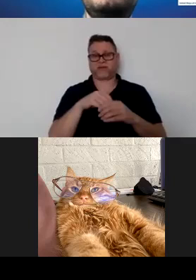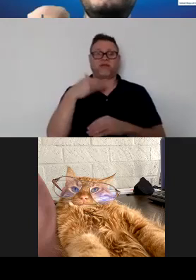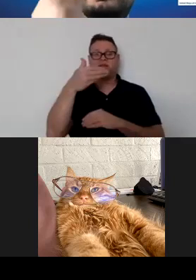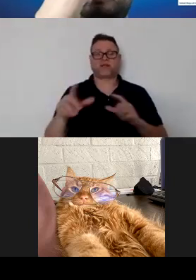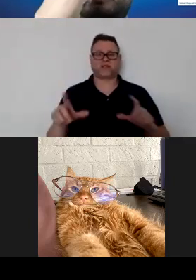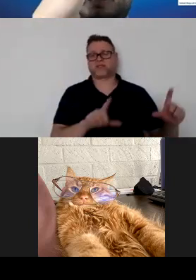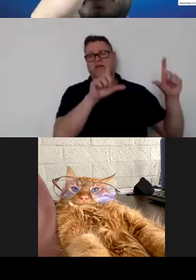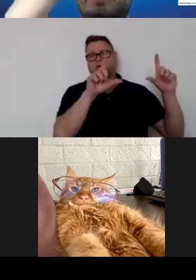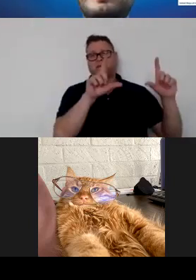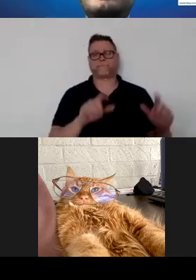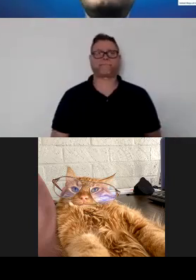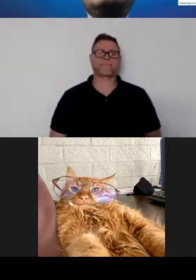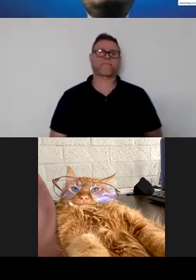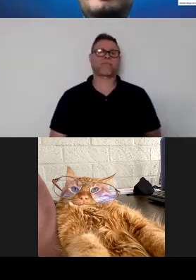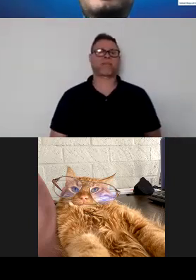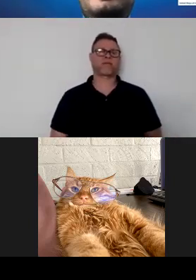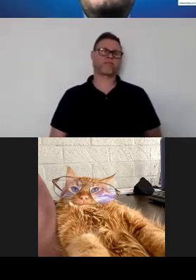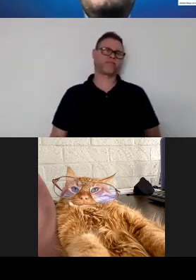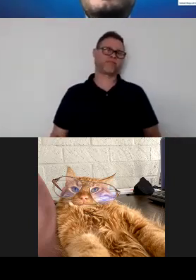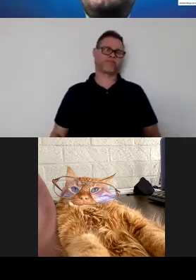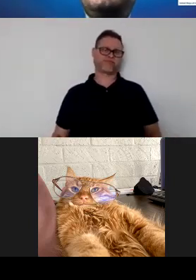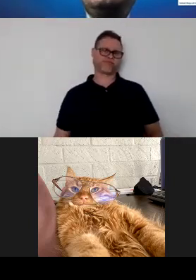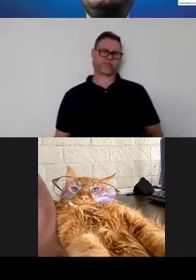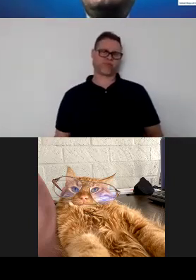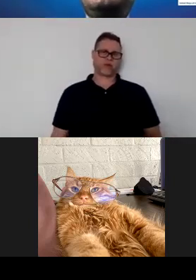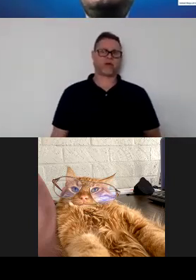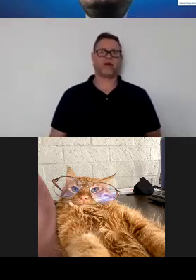here. Now, it's not a straight path. We know